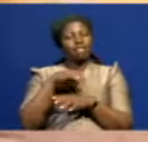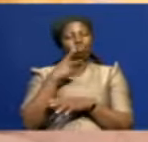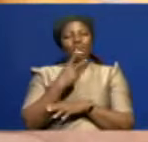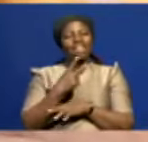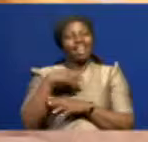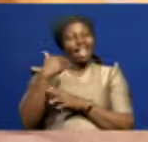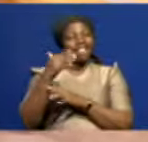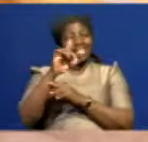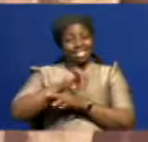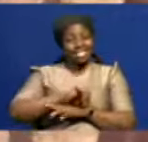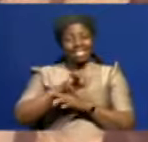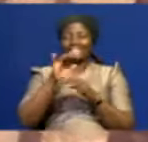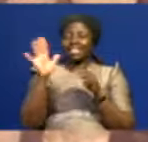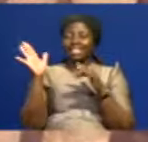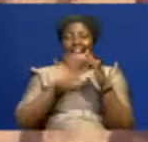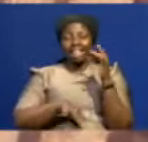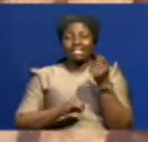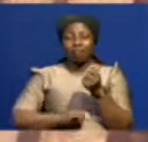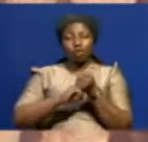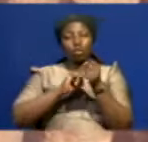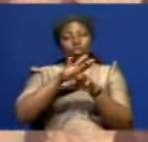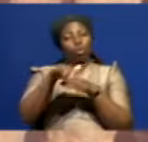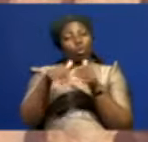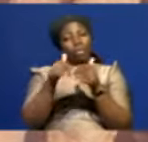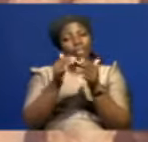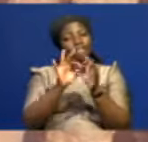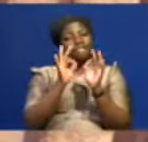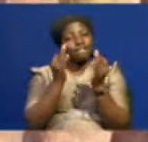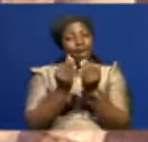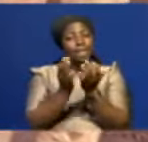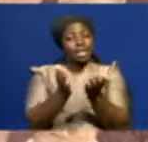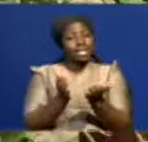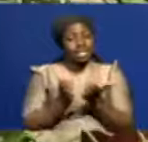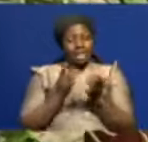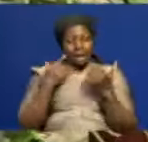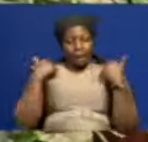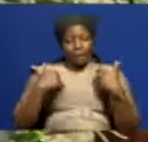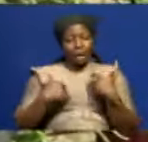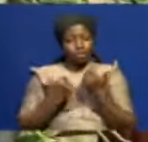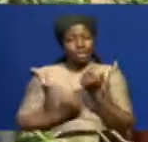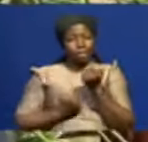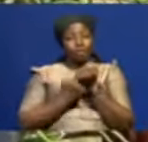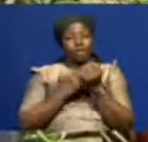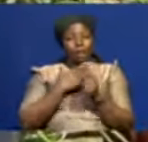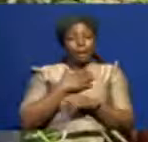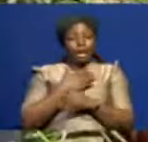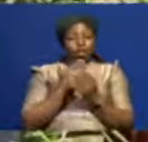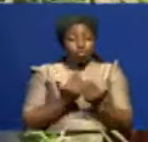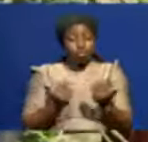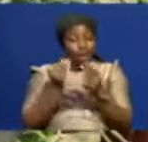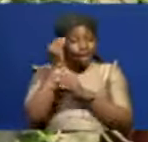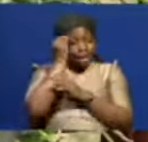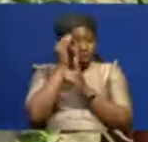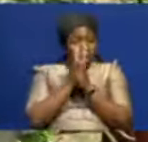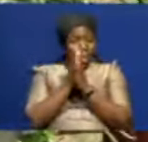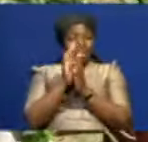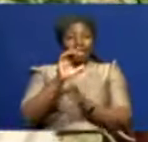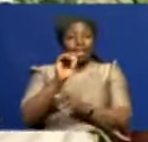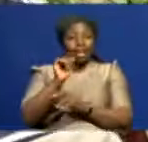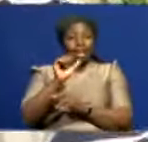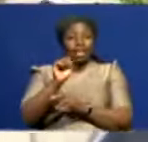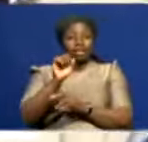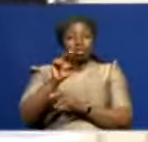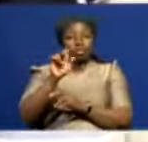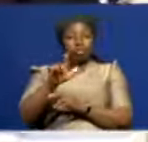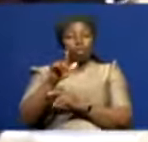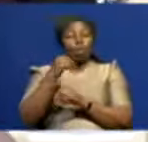fully cater for all the family's needs. Nasomecha watoto na kazi ya kimbarua. Sasa singine tunakosa hata